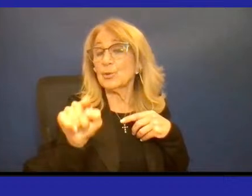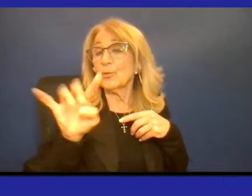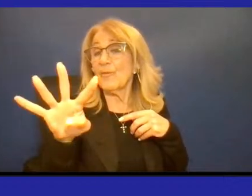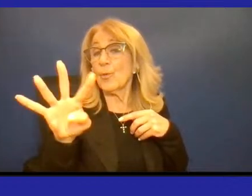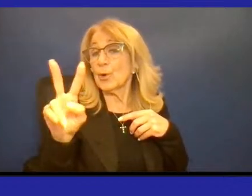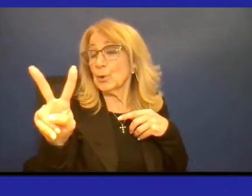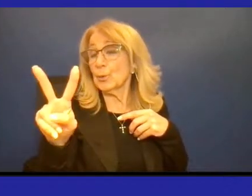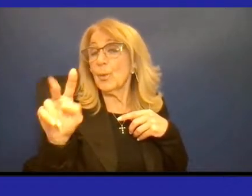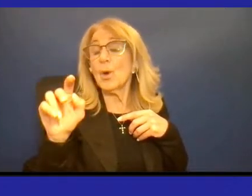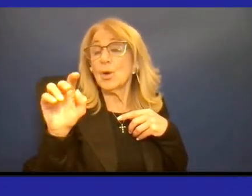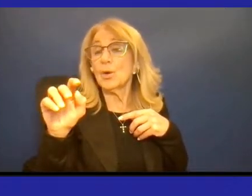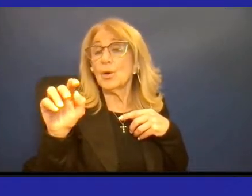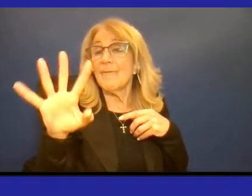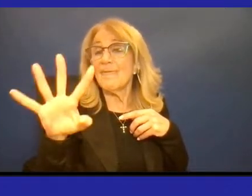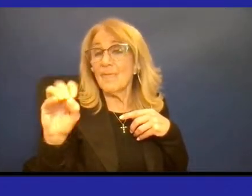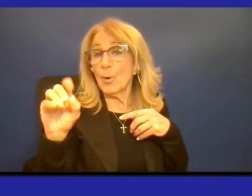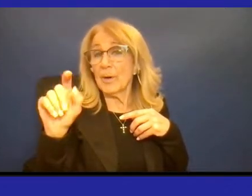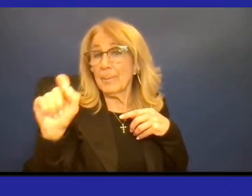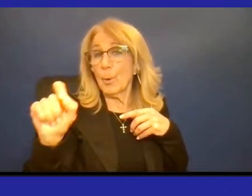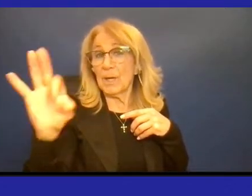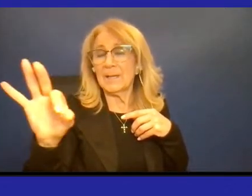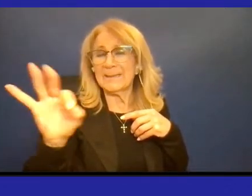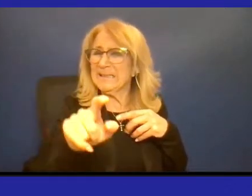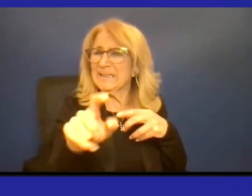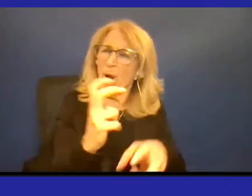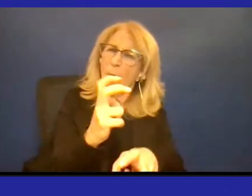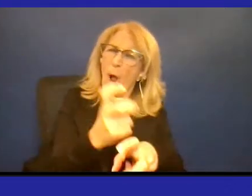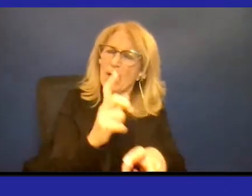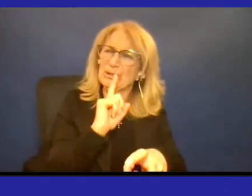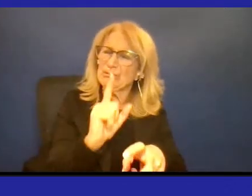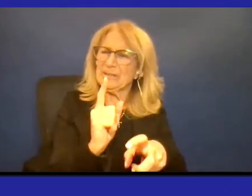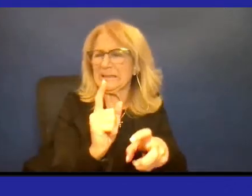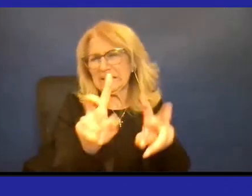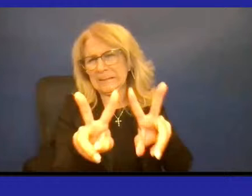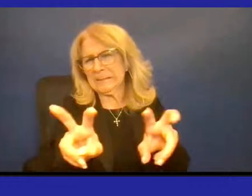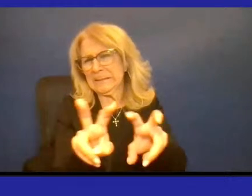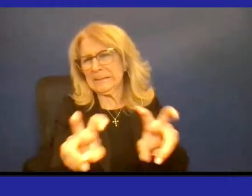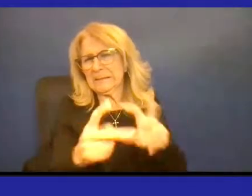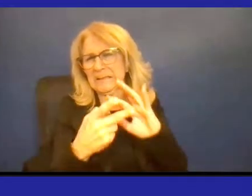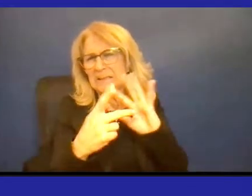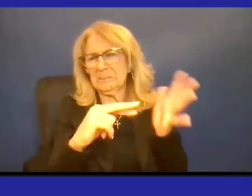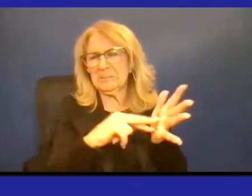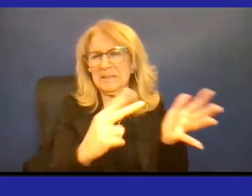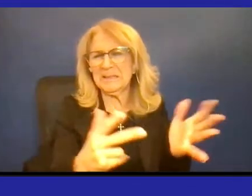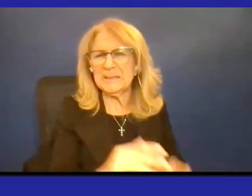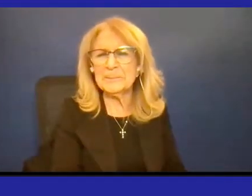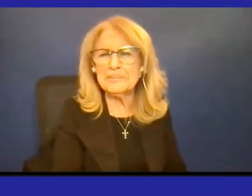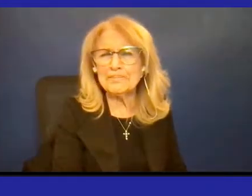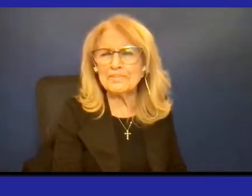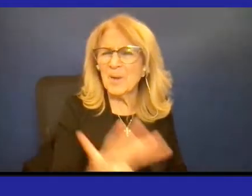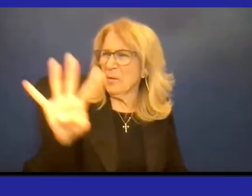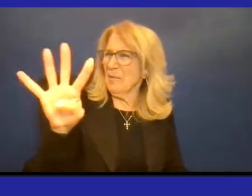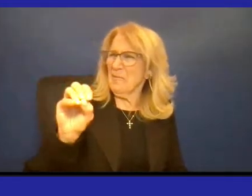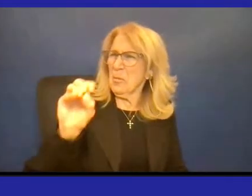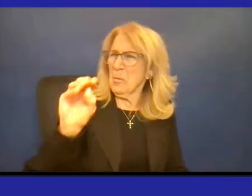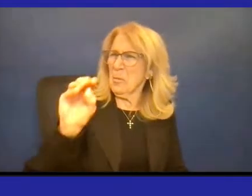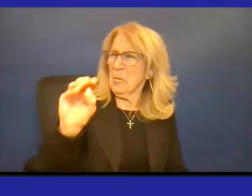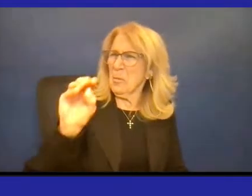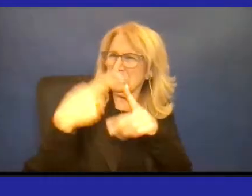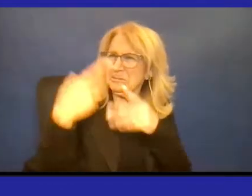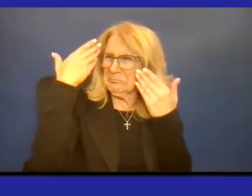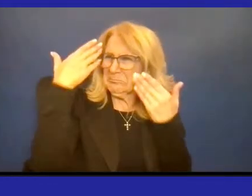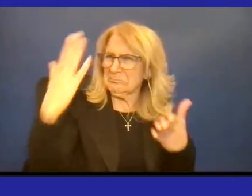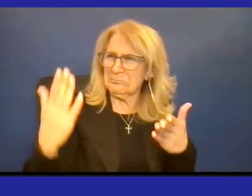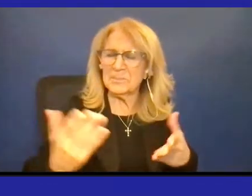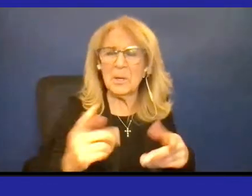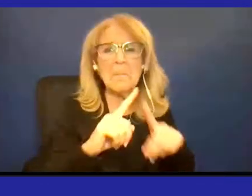And so this is something that it's hard to really tell what it means if 40+% is unknown. But we'll keep